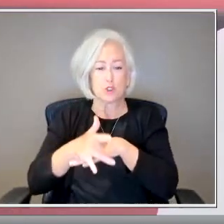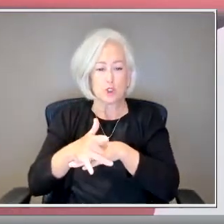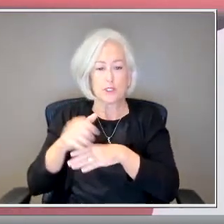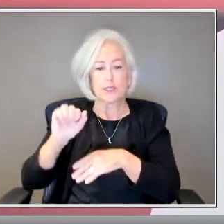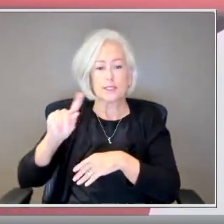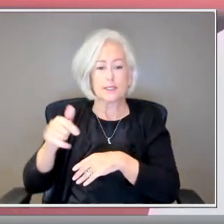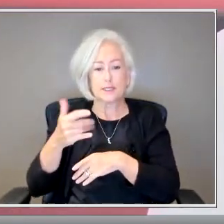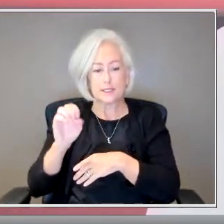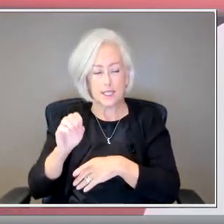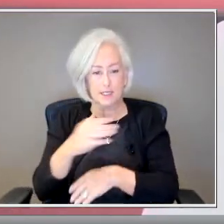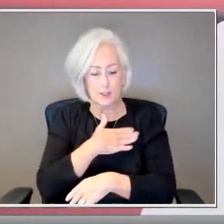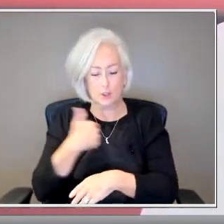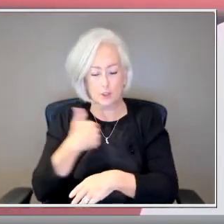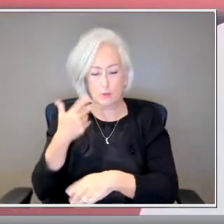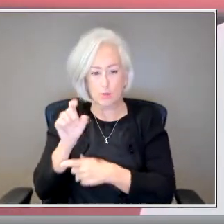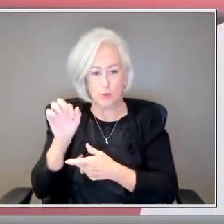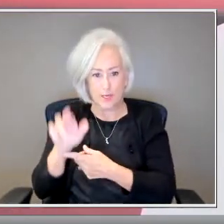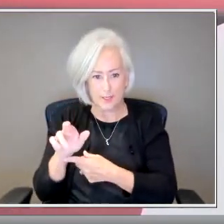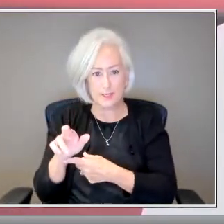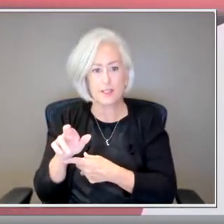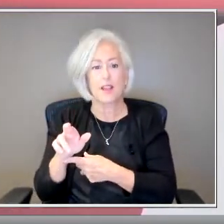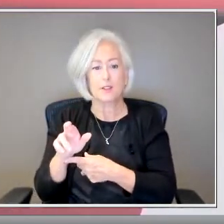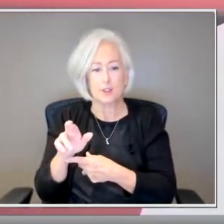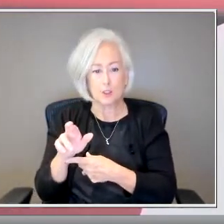more people at risk for that. But